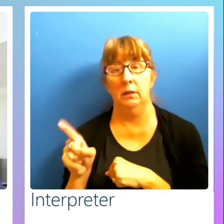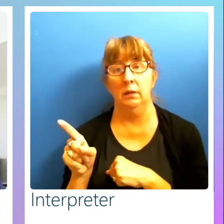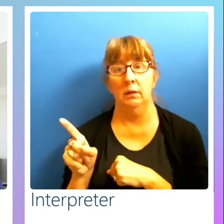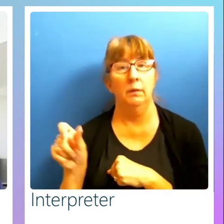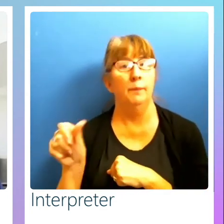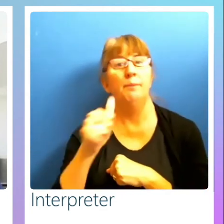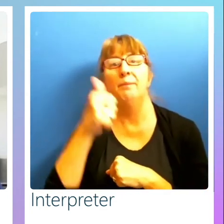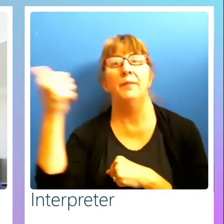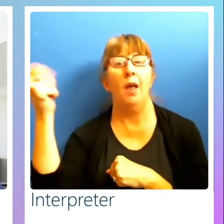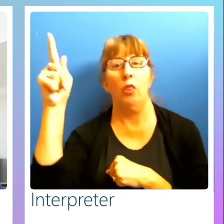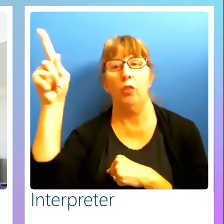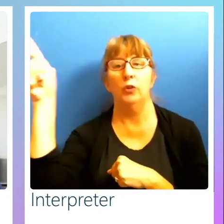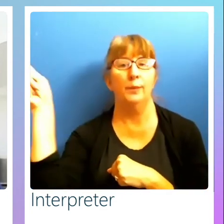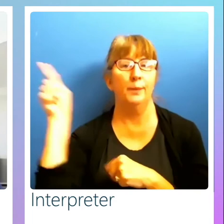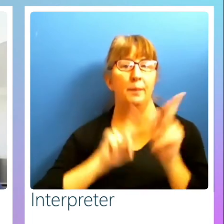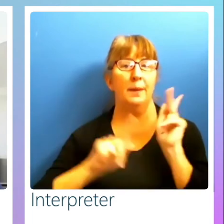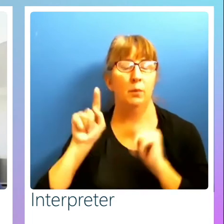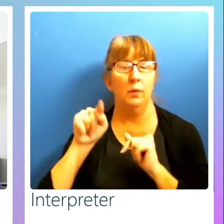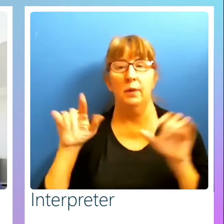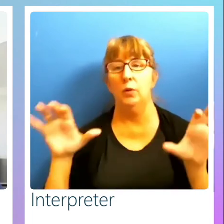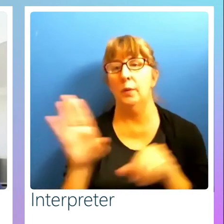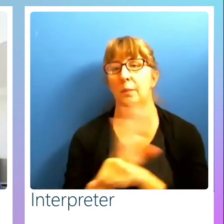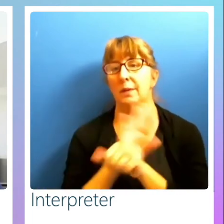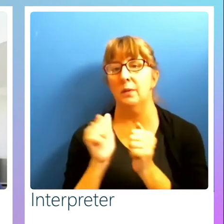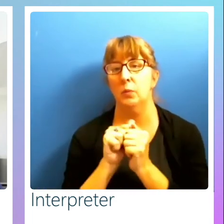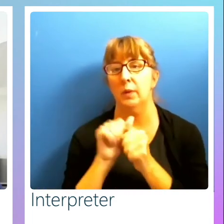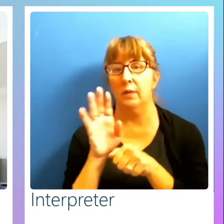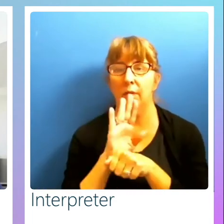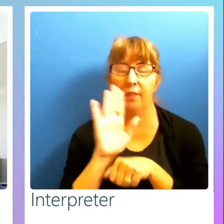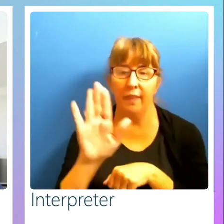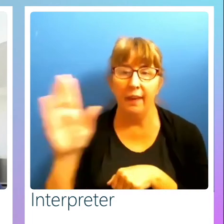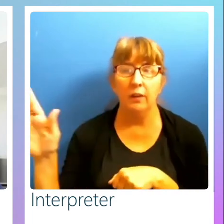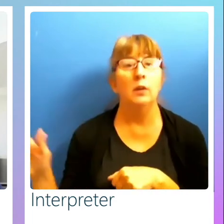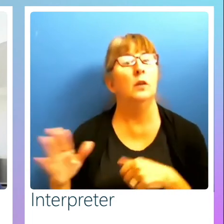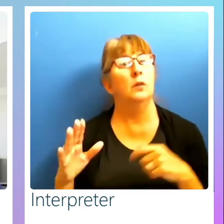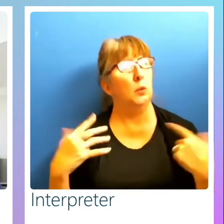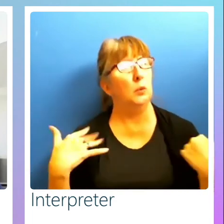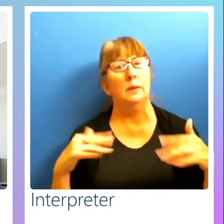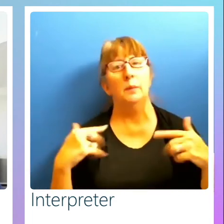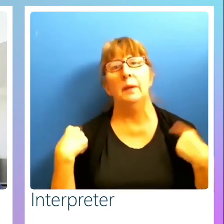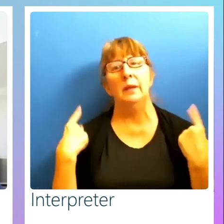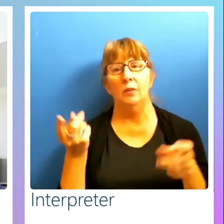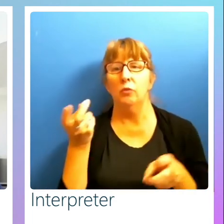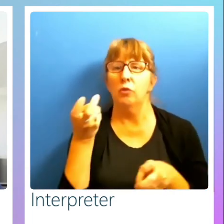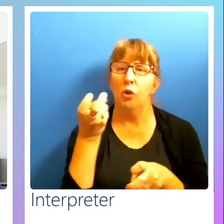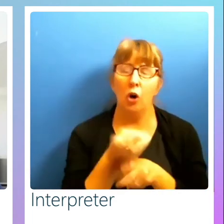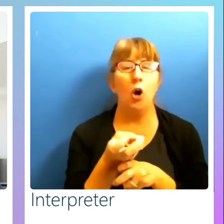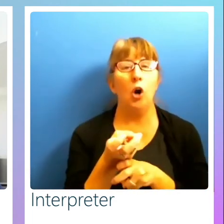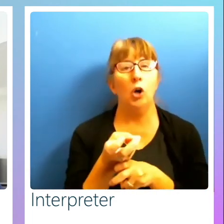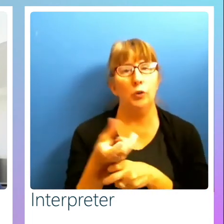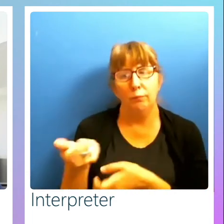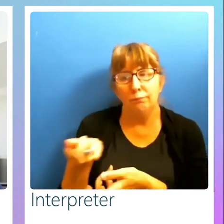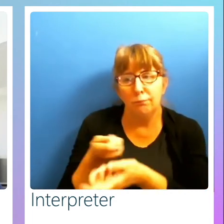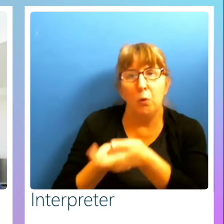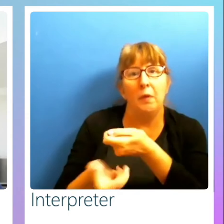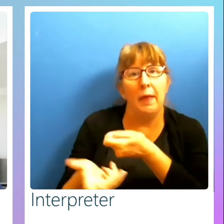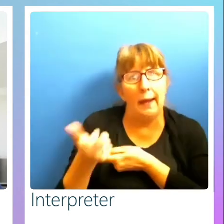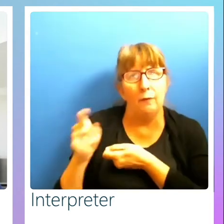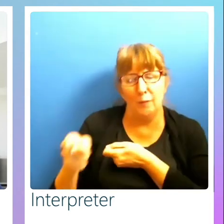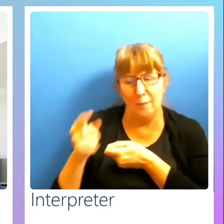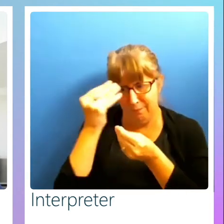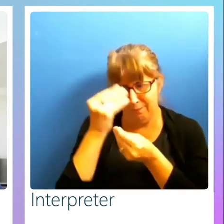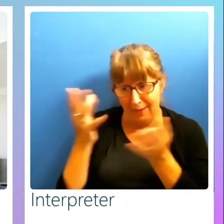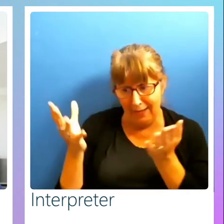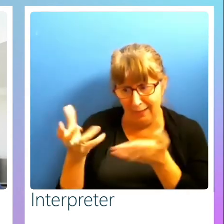the other people that are doing business with their company. So it's been very hard to pull that out of the data and